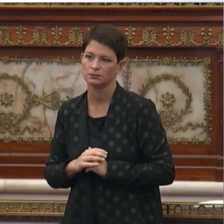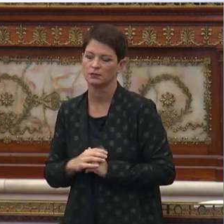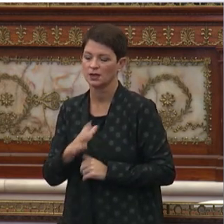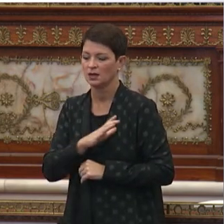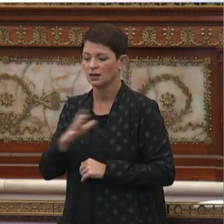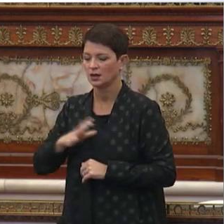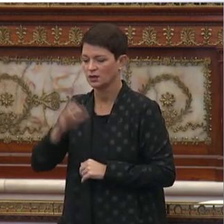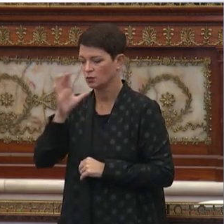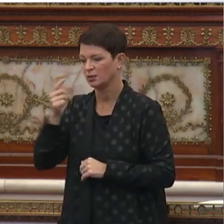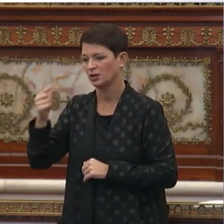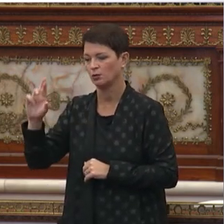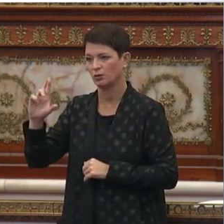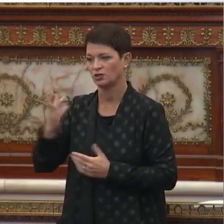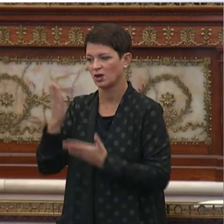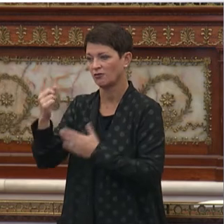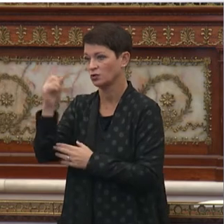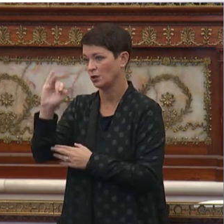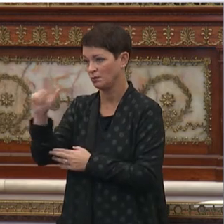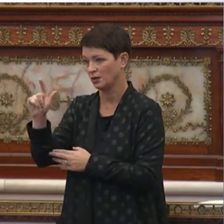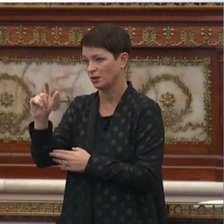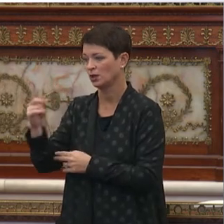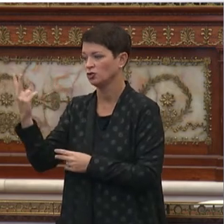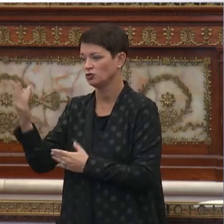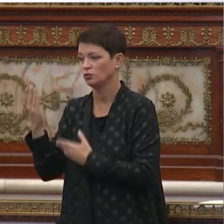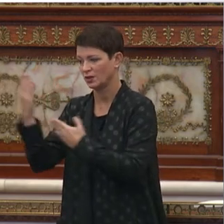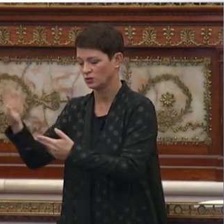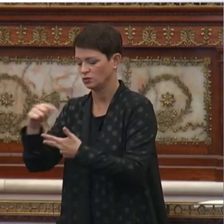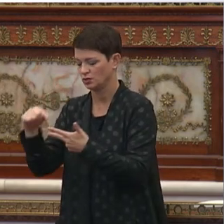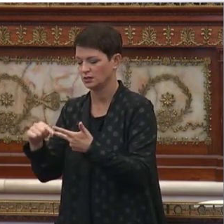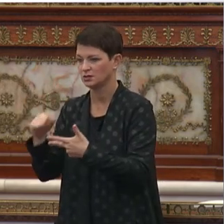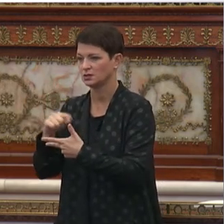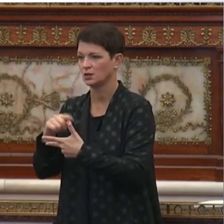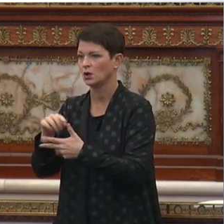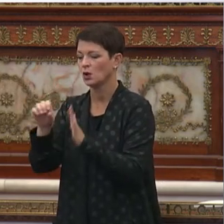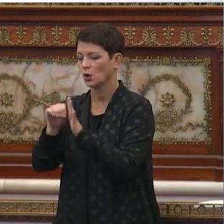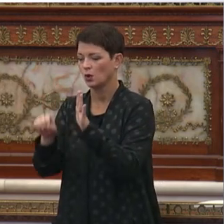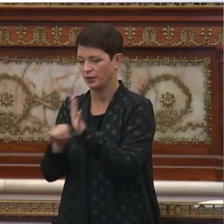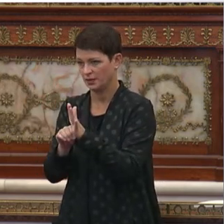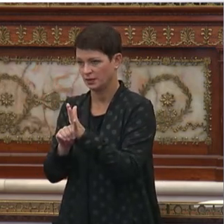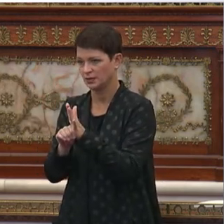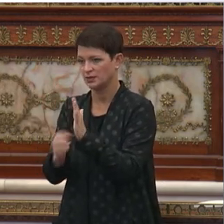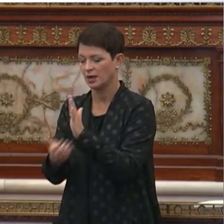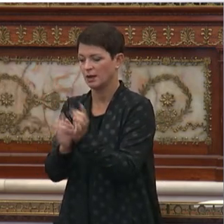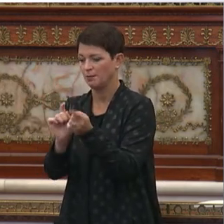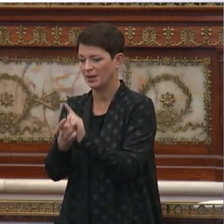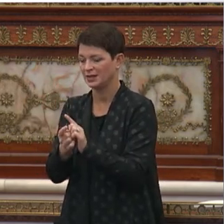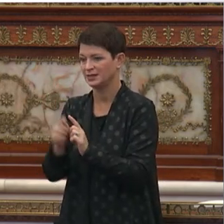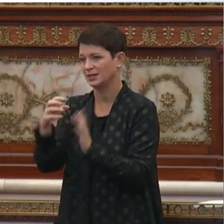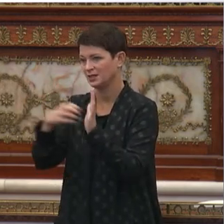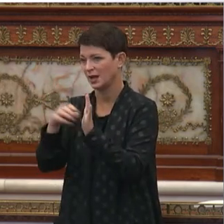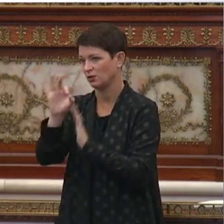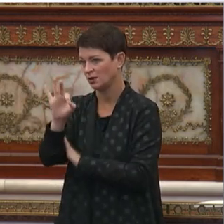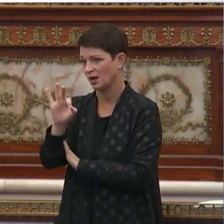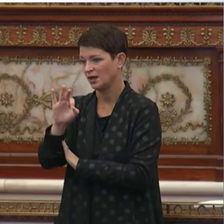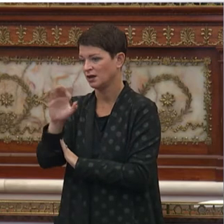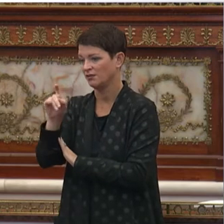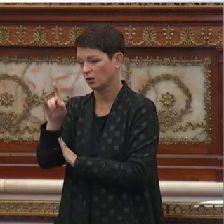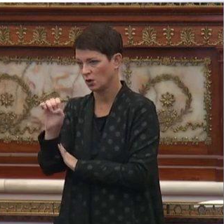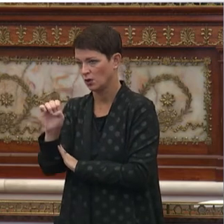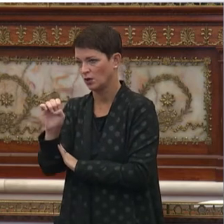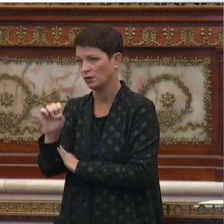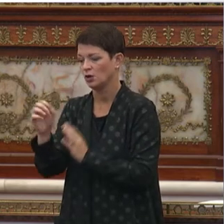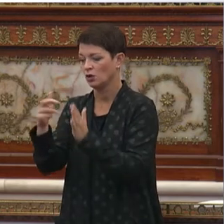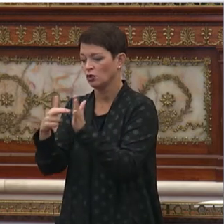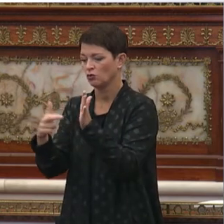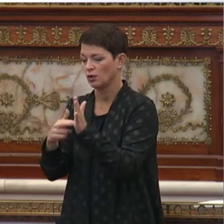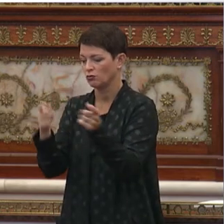Councilwoman Gilmore Richardson offers one bill and two resolutions, entitled An Ordinance Amending Title IX of the Philadelphia Code, entitled Regulation